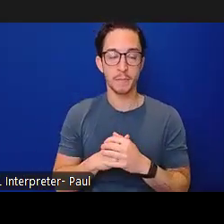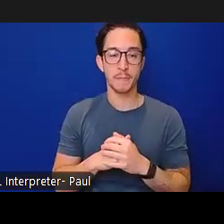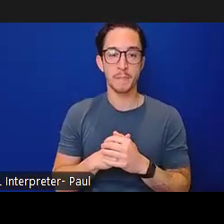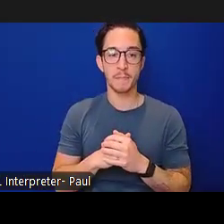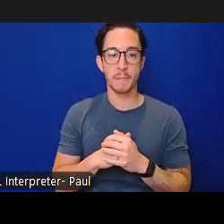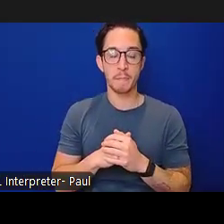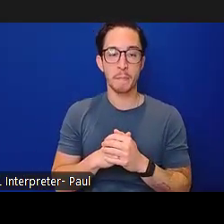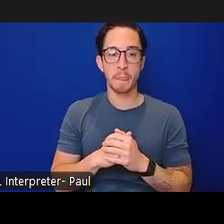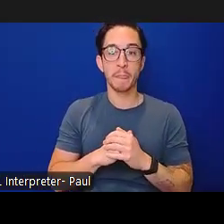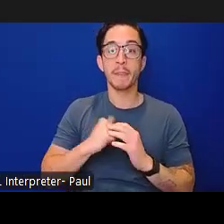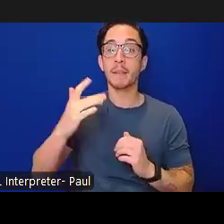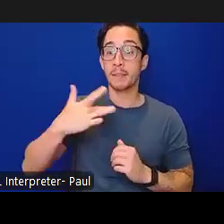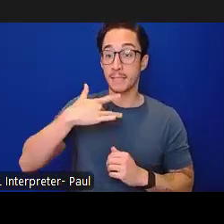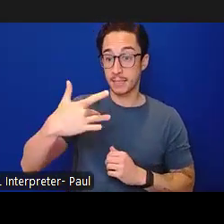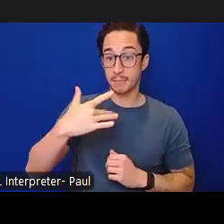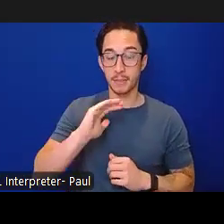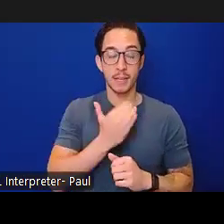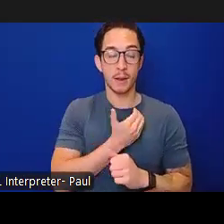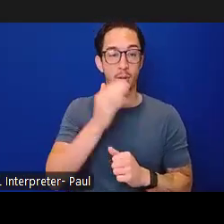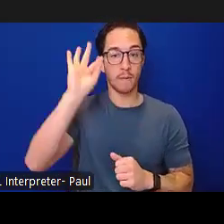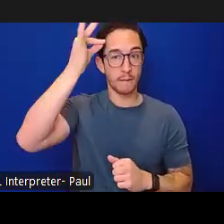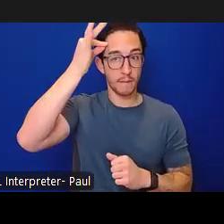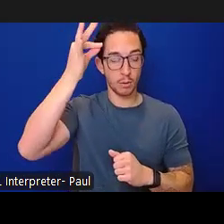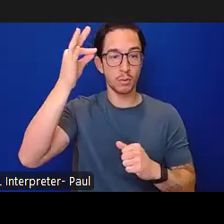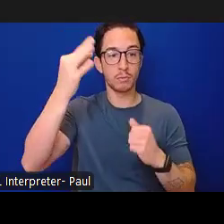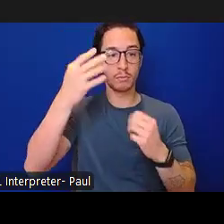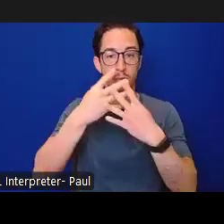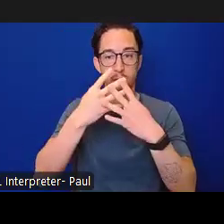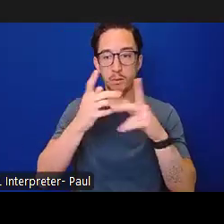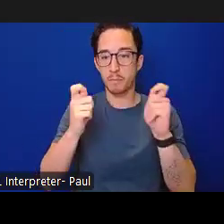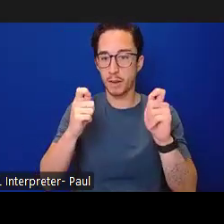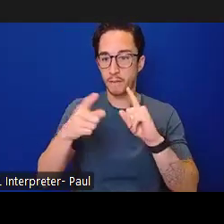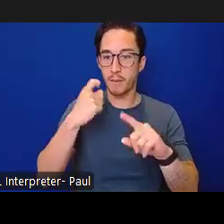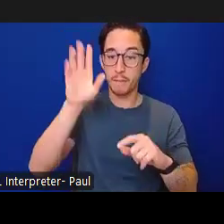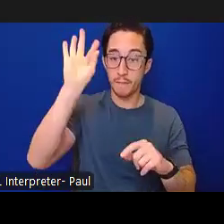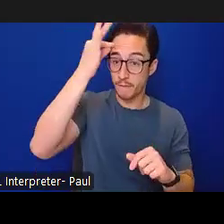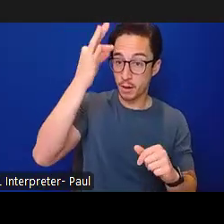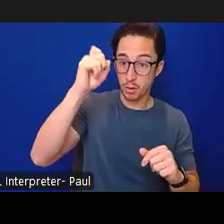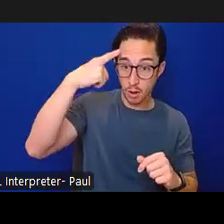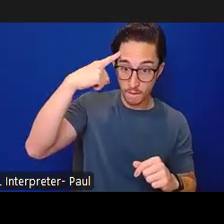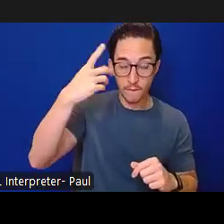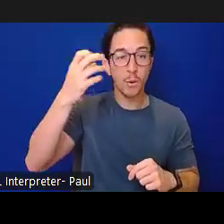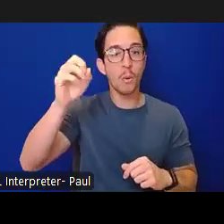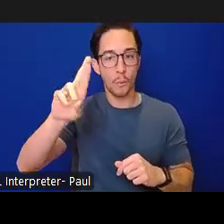And so typically our federal prisons are managed by either federal or state governments.